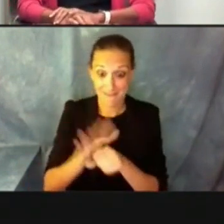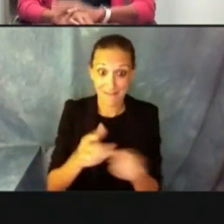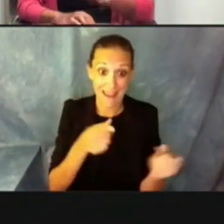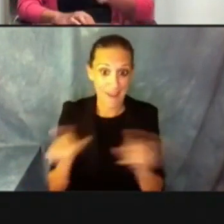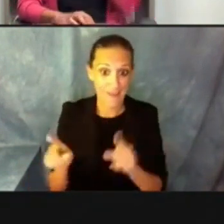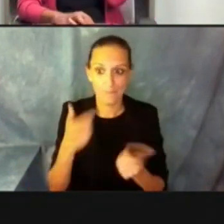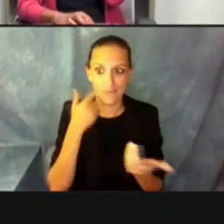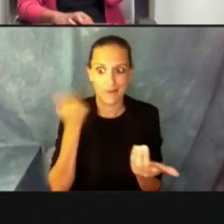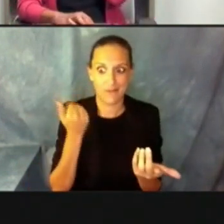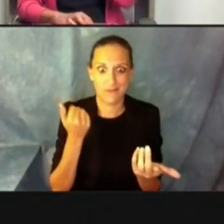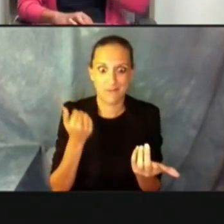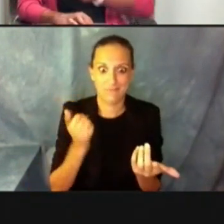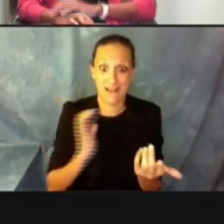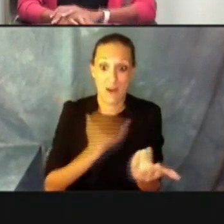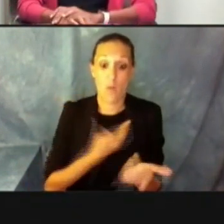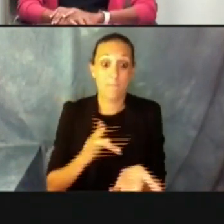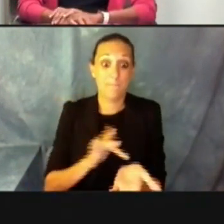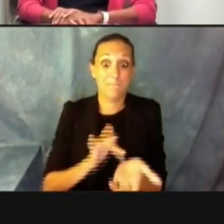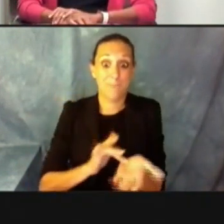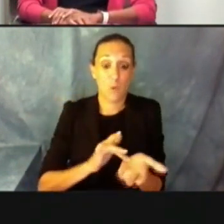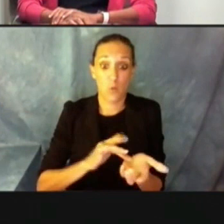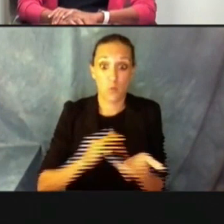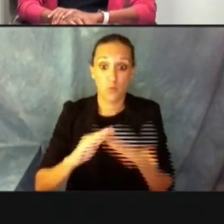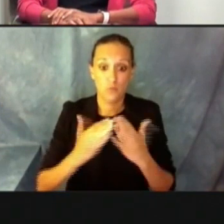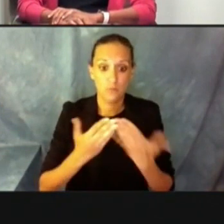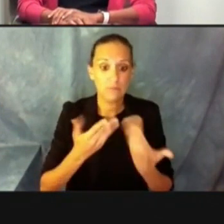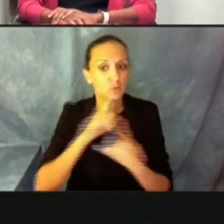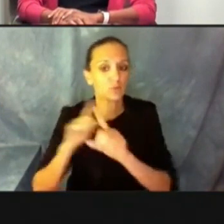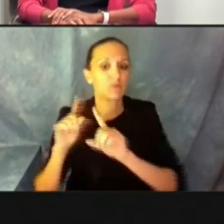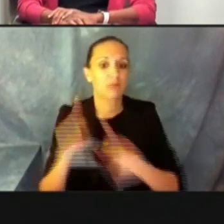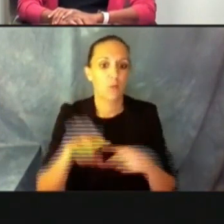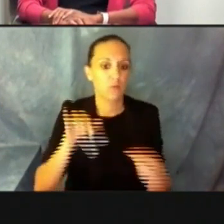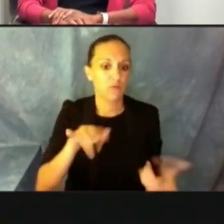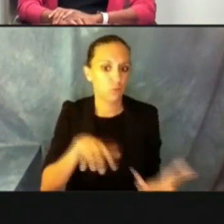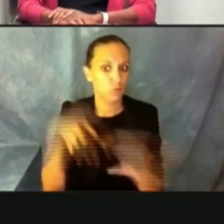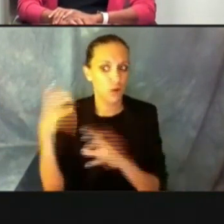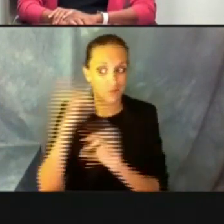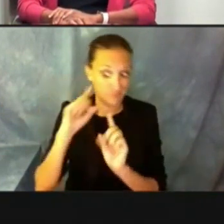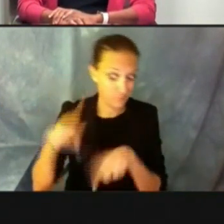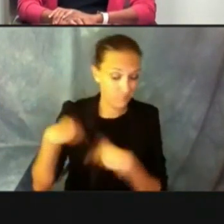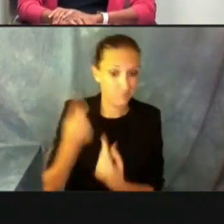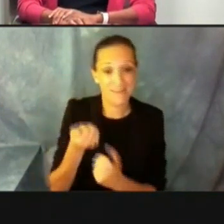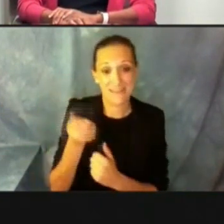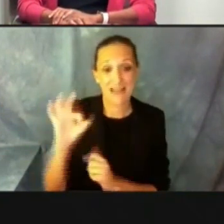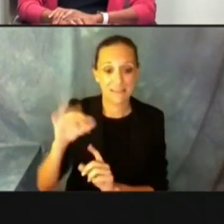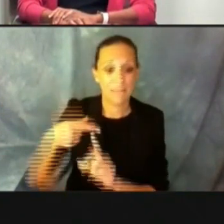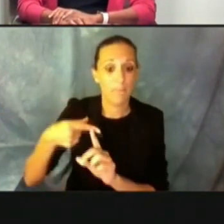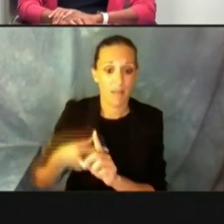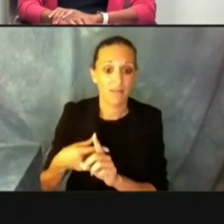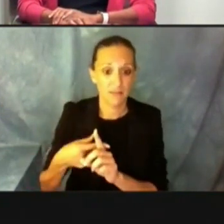our medical community has been responding to this crisis for the last 19 months, and some people